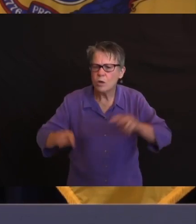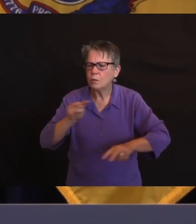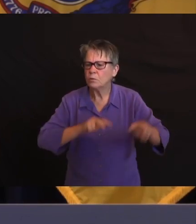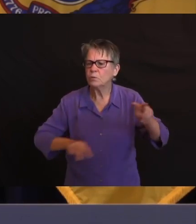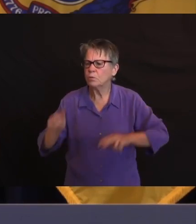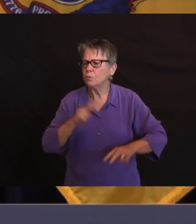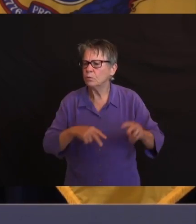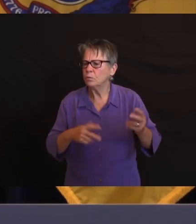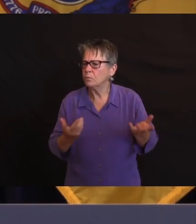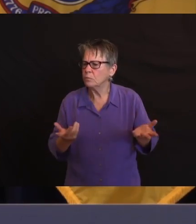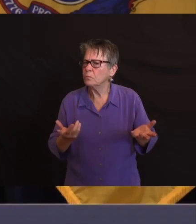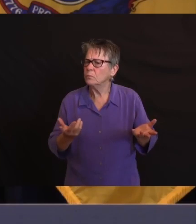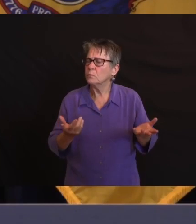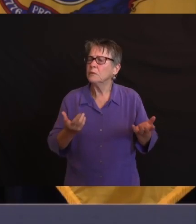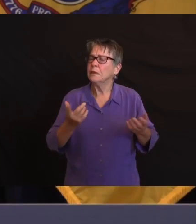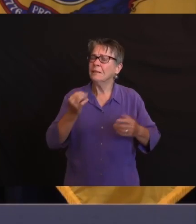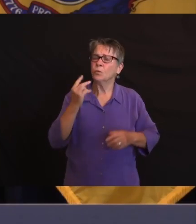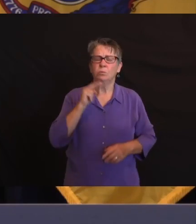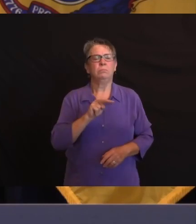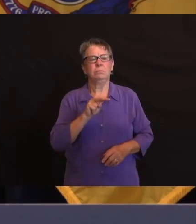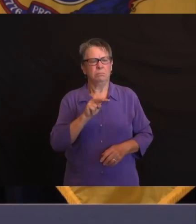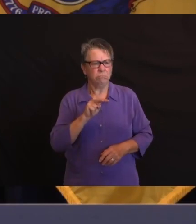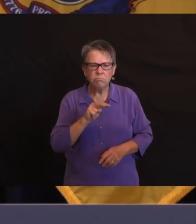Yeah, I mean, my God, on the taxes, I mean, where do you